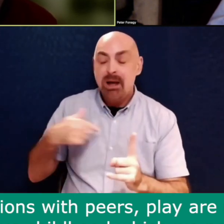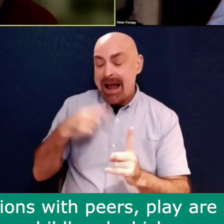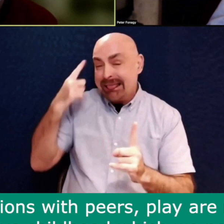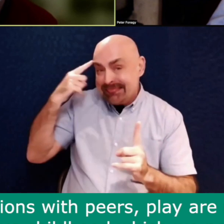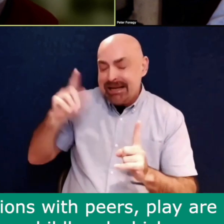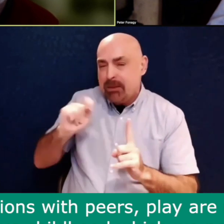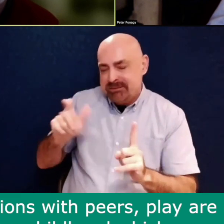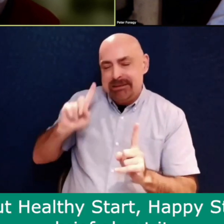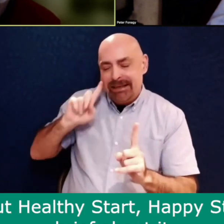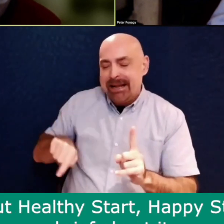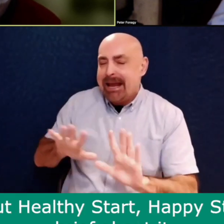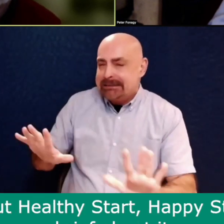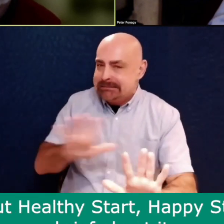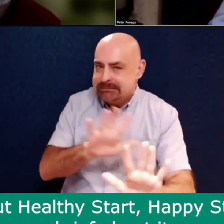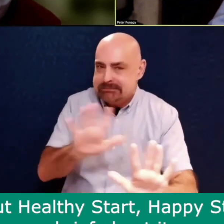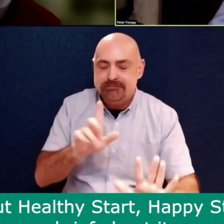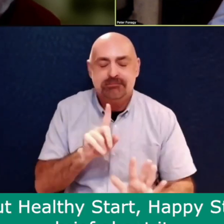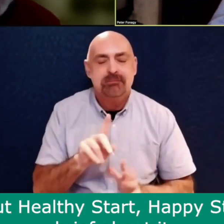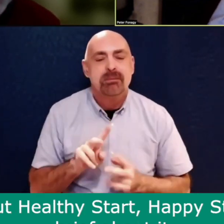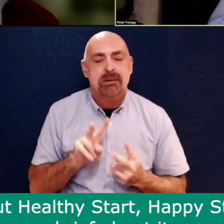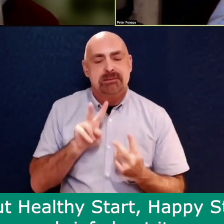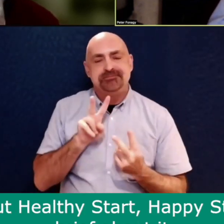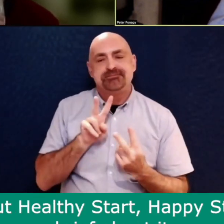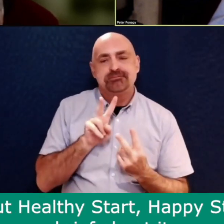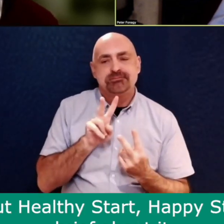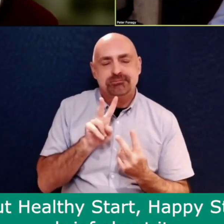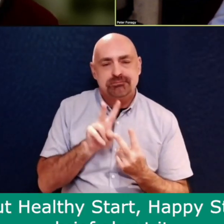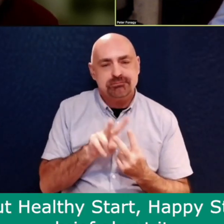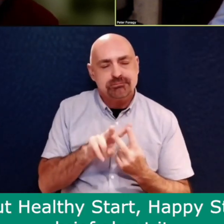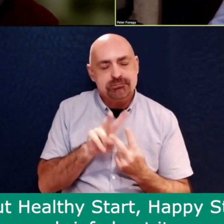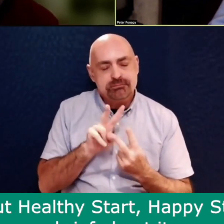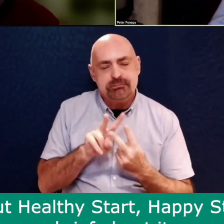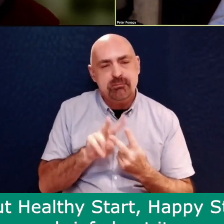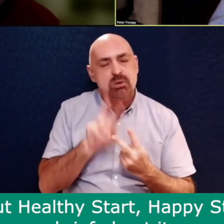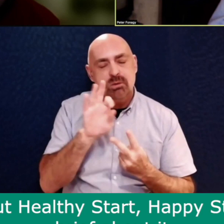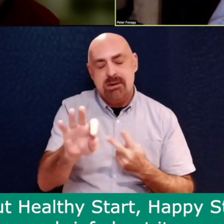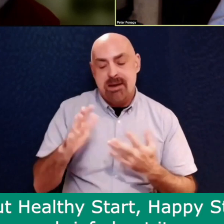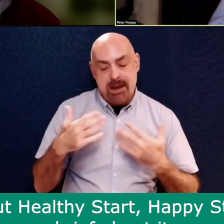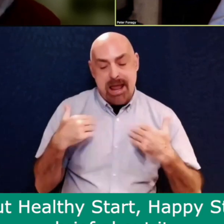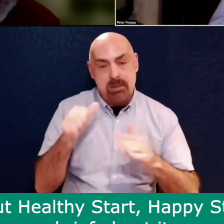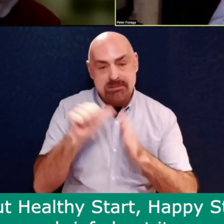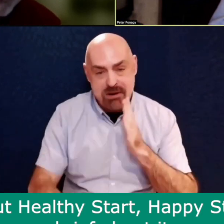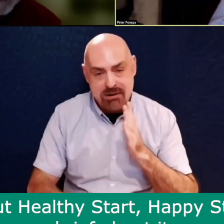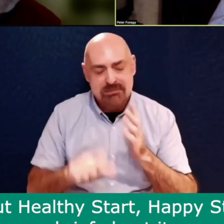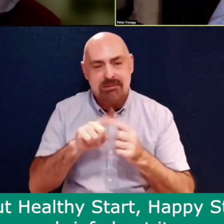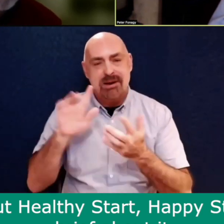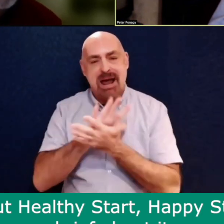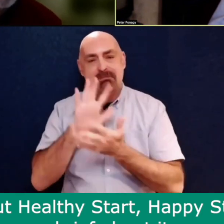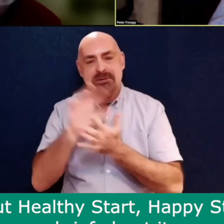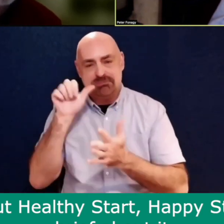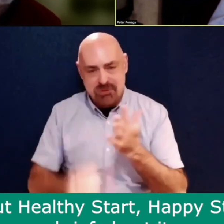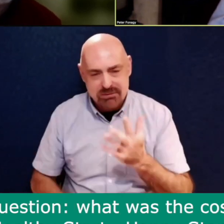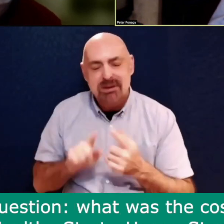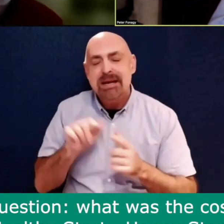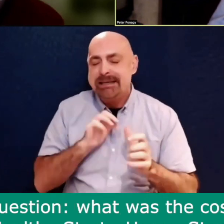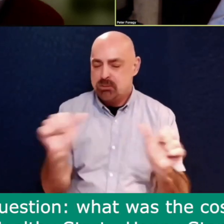peril. 2 questions about healthy start, happy start. And we need to be briefer